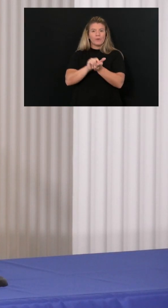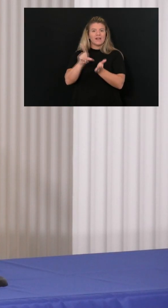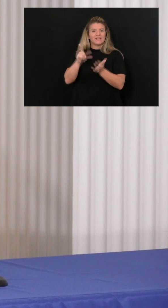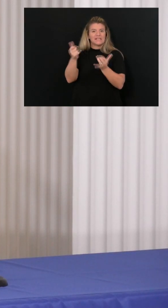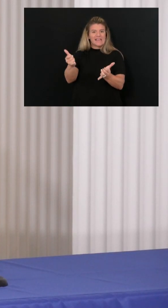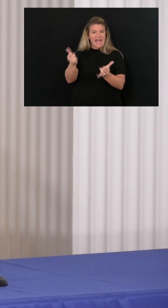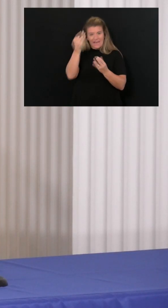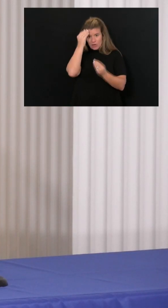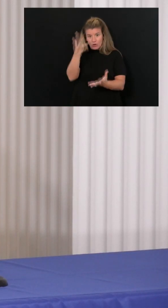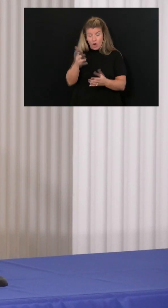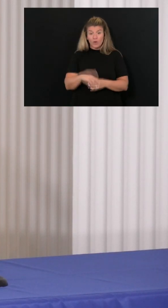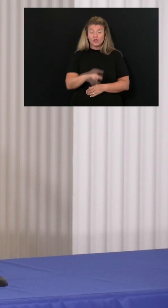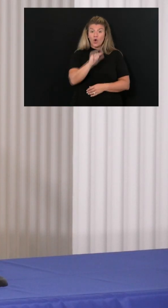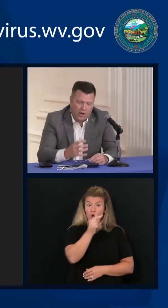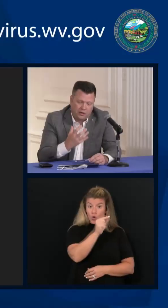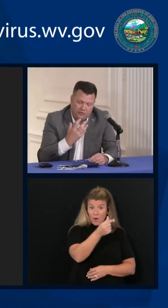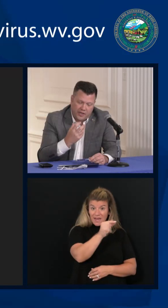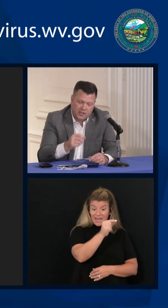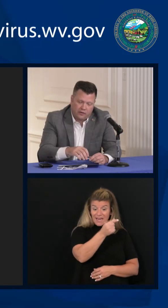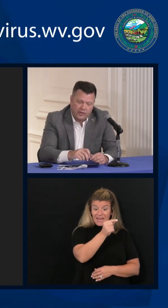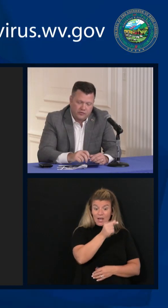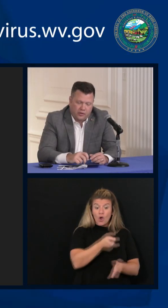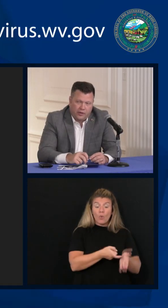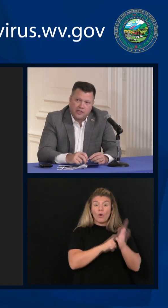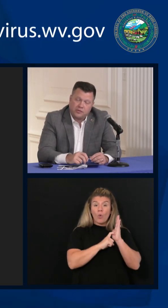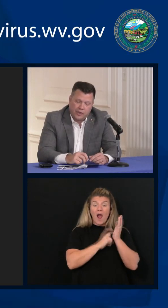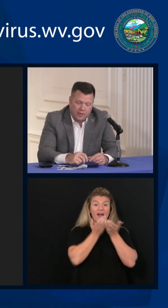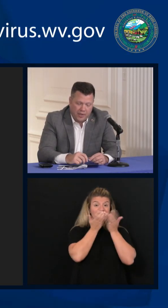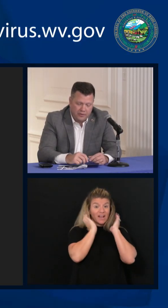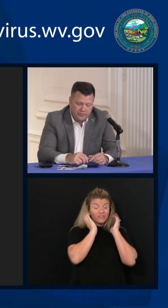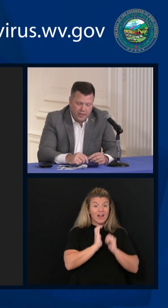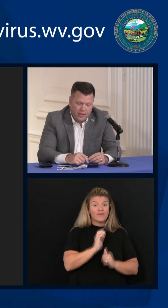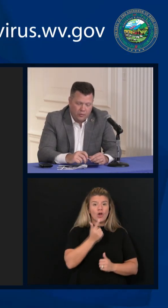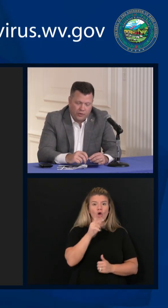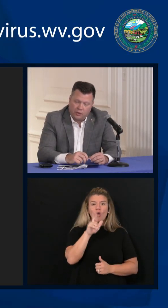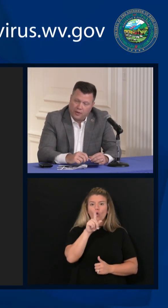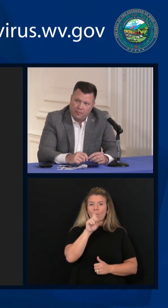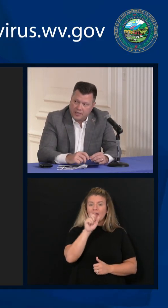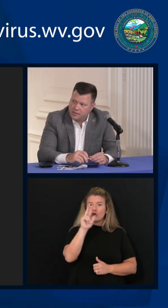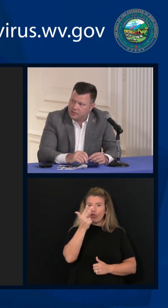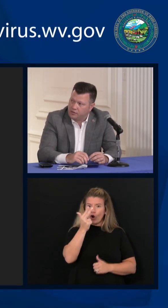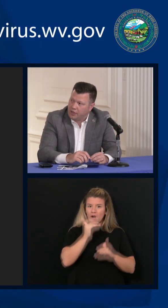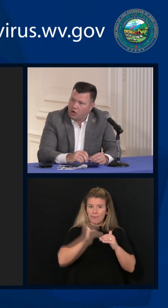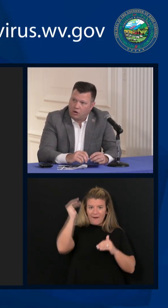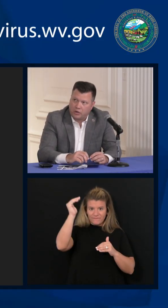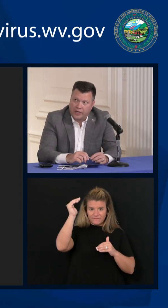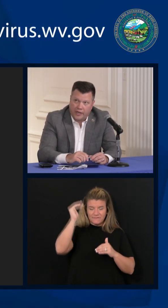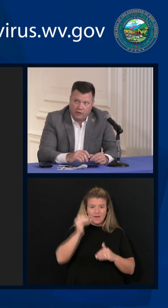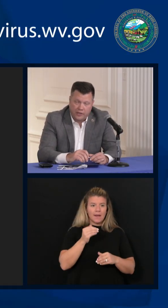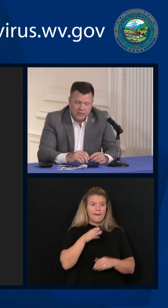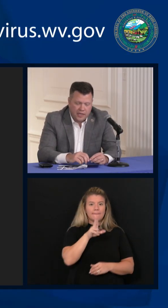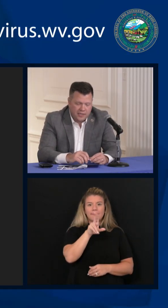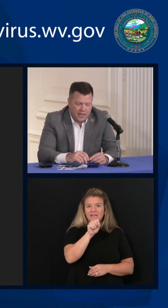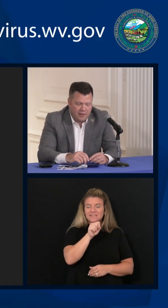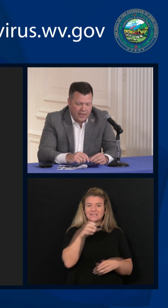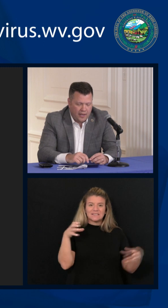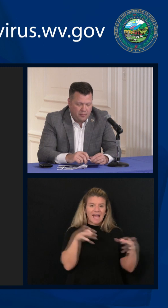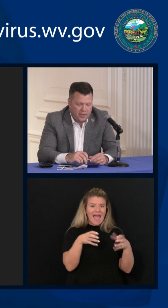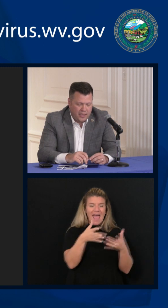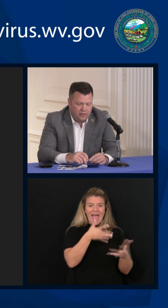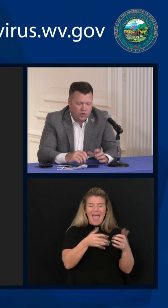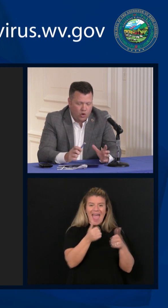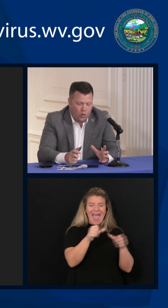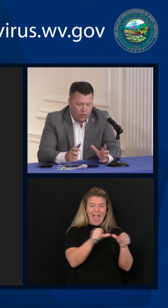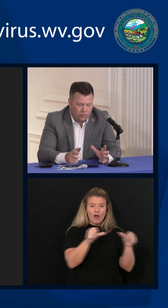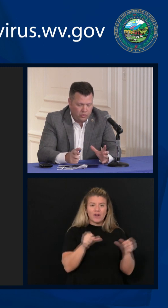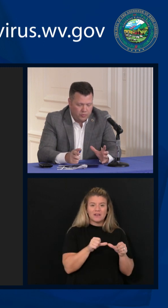So green will be required face coverings for grades 3 and above when they're on the buses, they're in congregate areas, anytime they cannot be